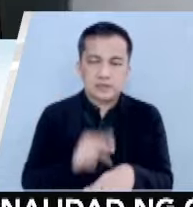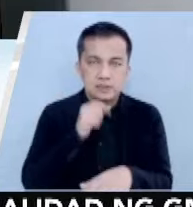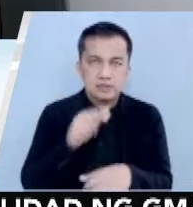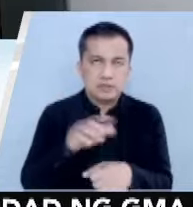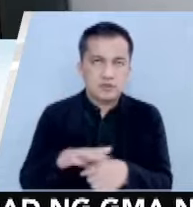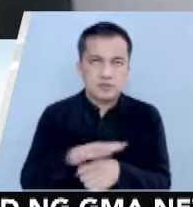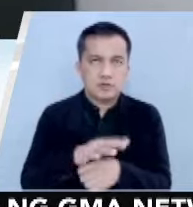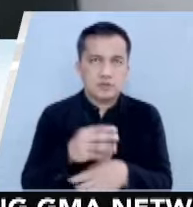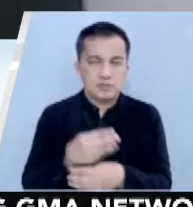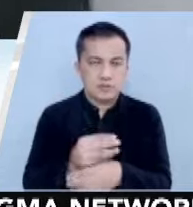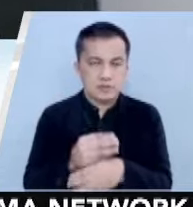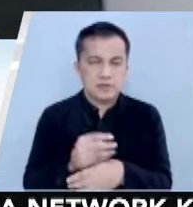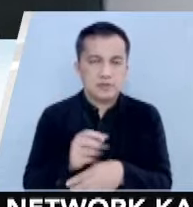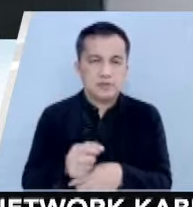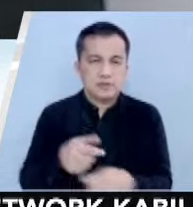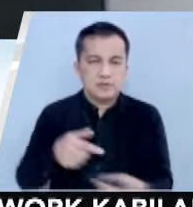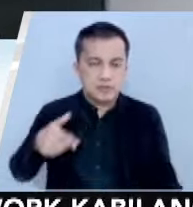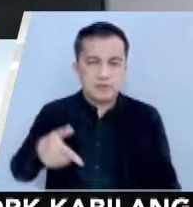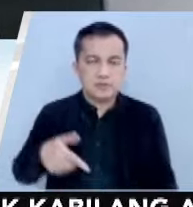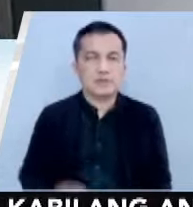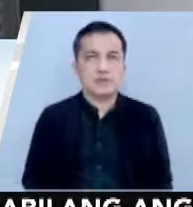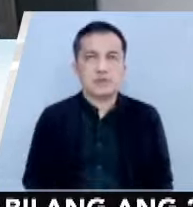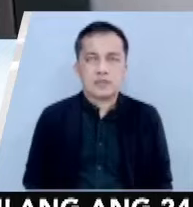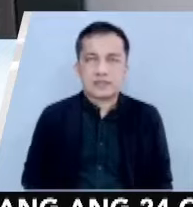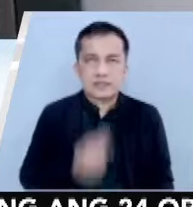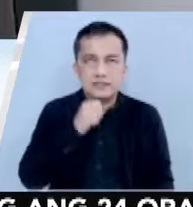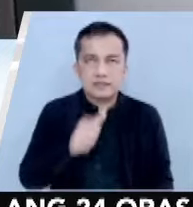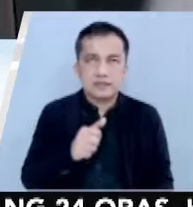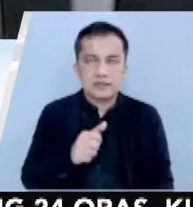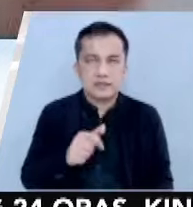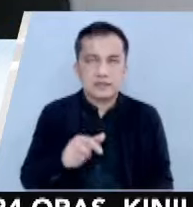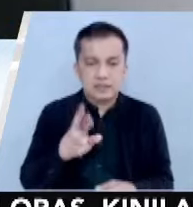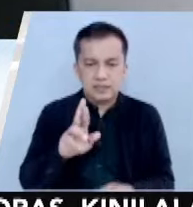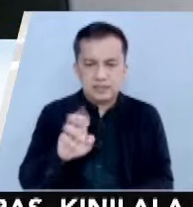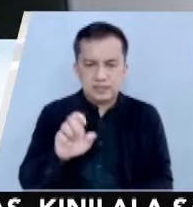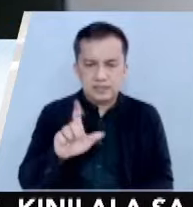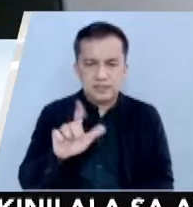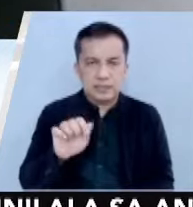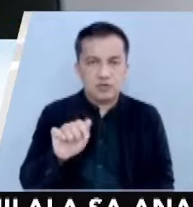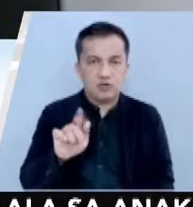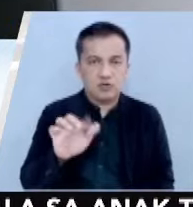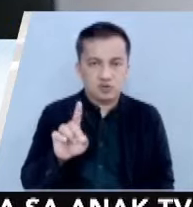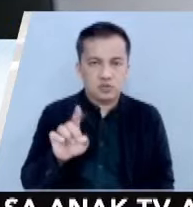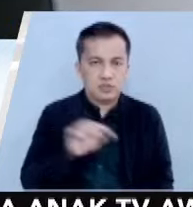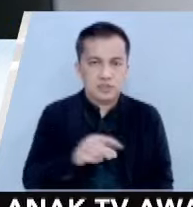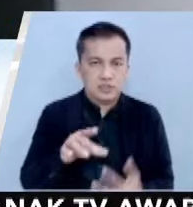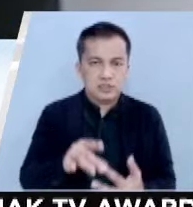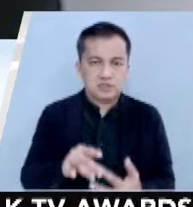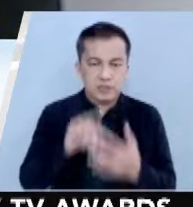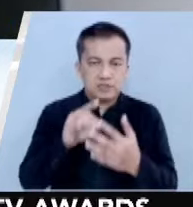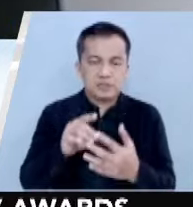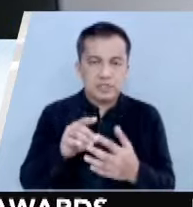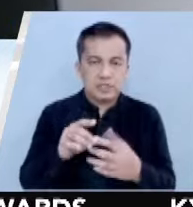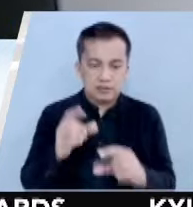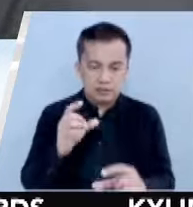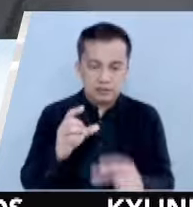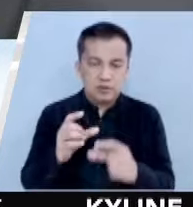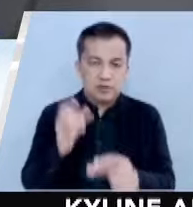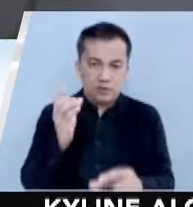firearms. Hindi ito yung mga reload. These are special bullets, hollow point and full metal